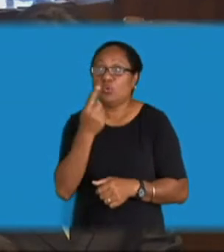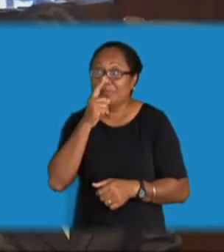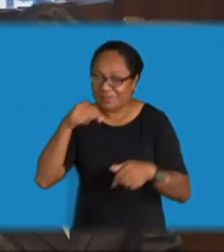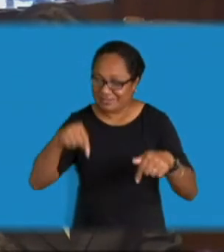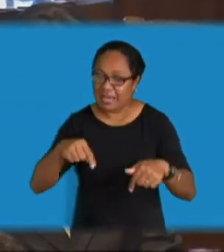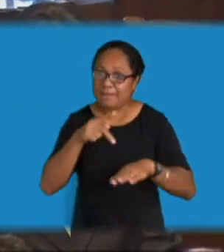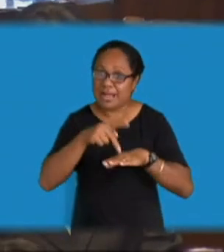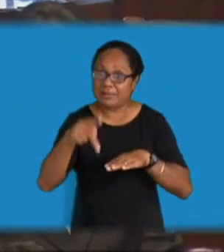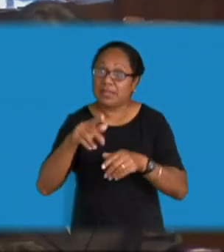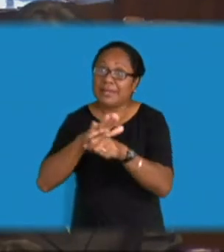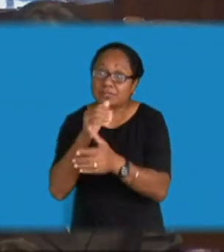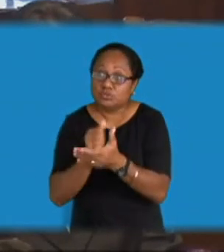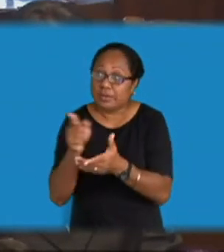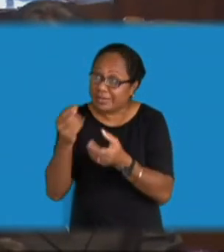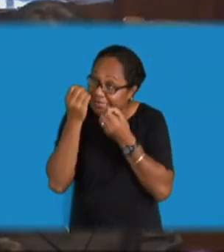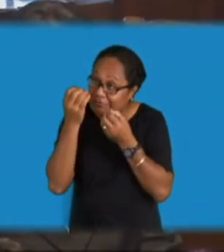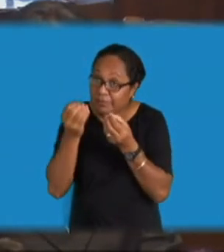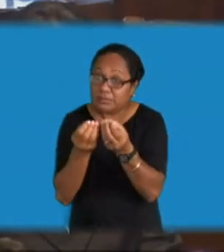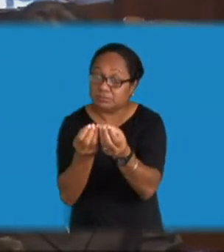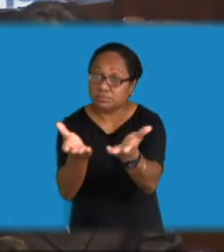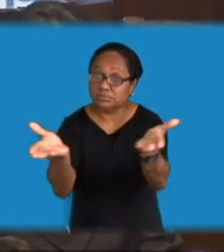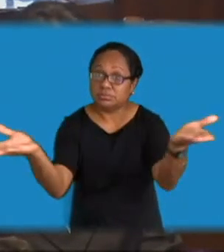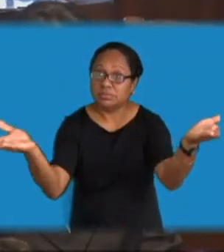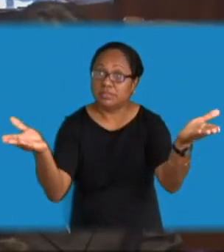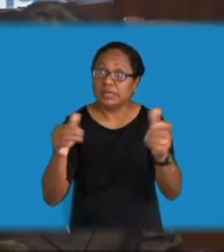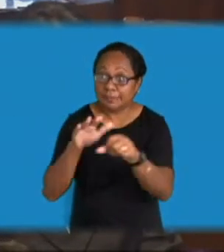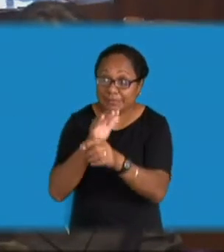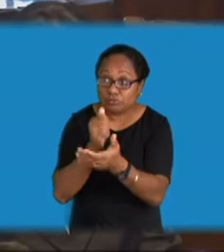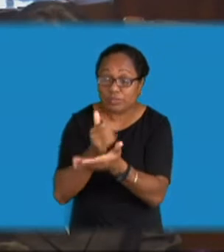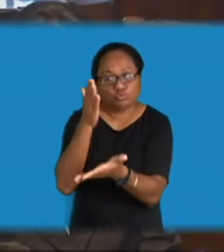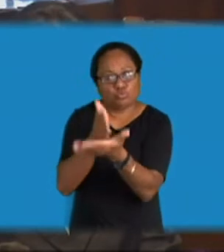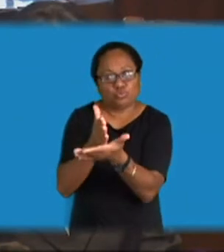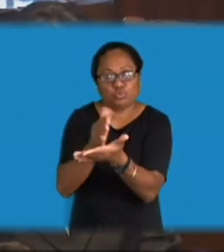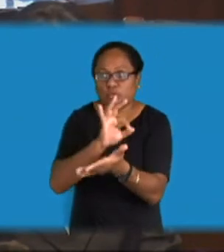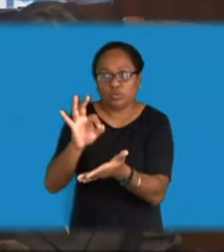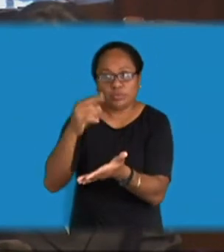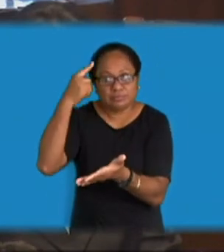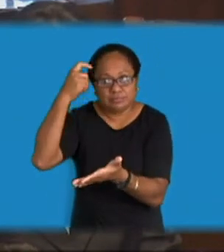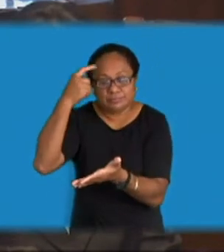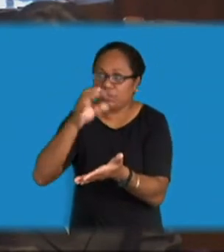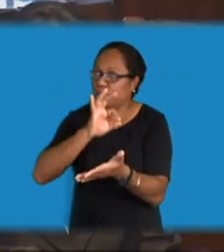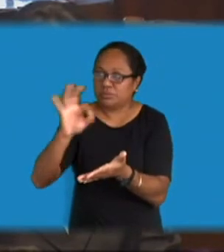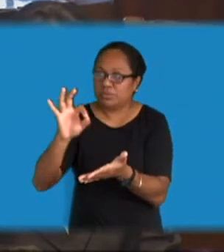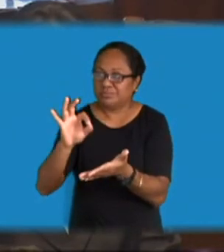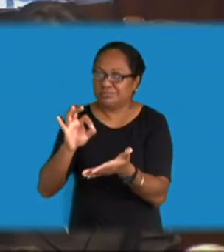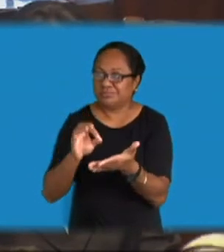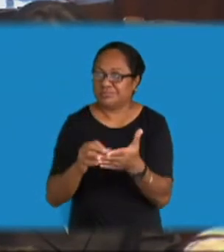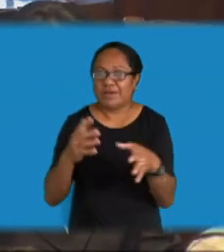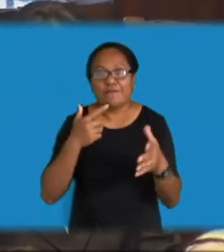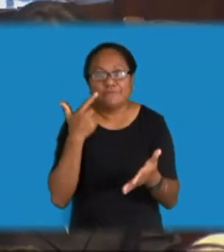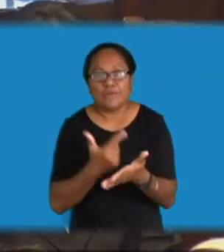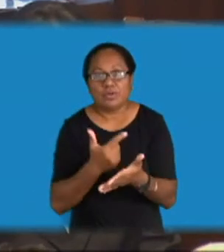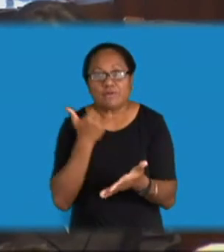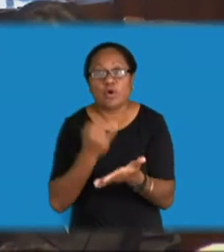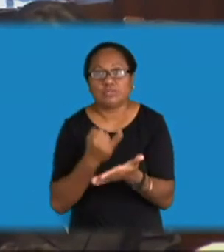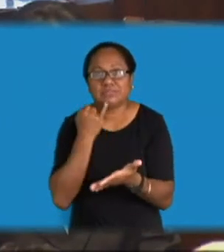ensure that the information that they circulate is supported by facts and facts only. Speculations only react in confusion and uncertainty. And I